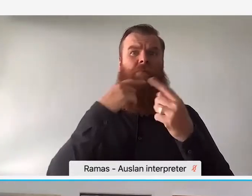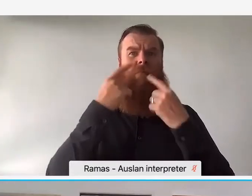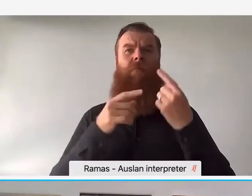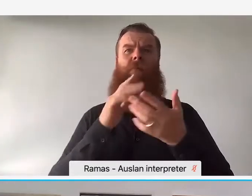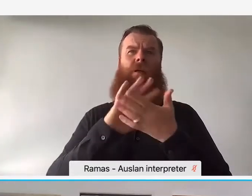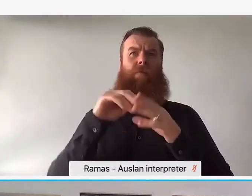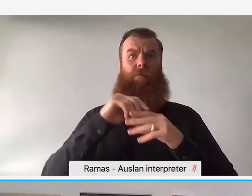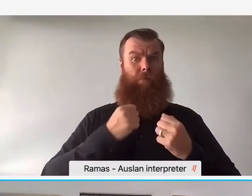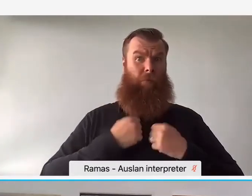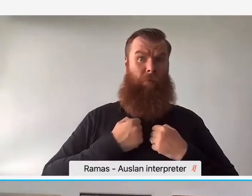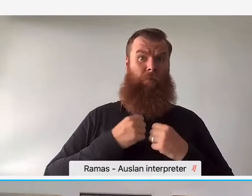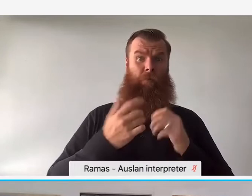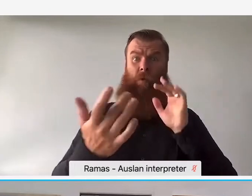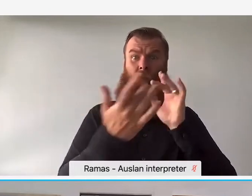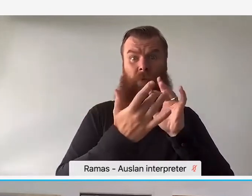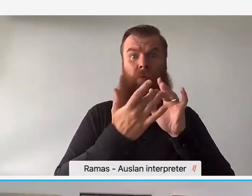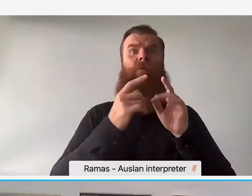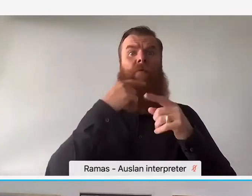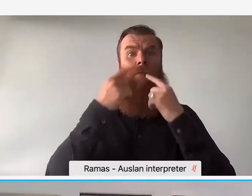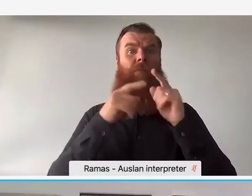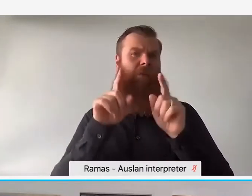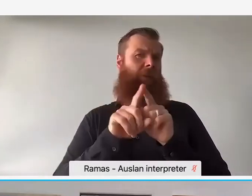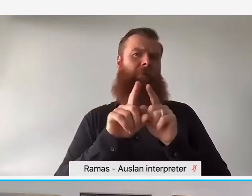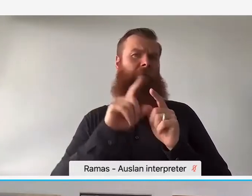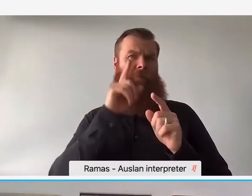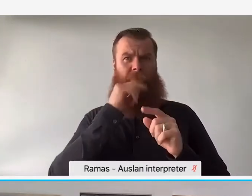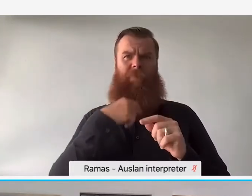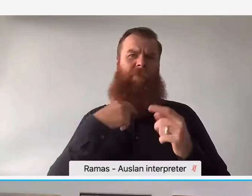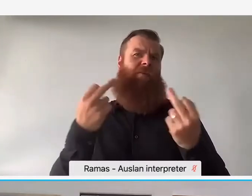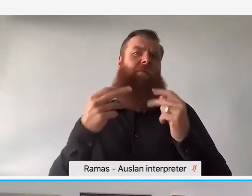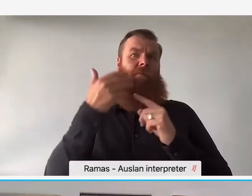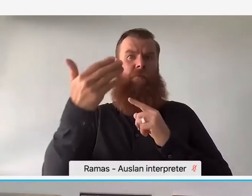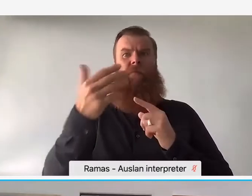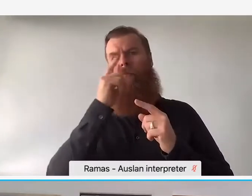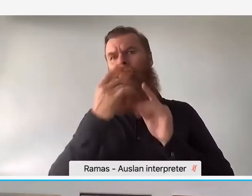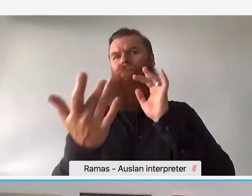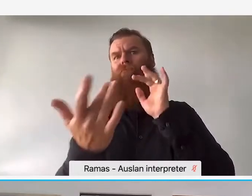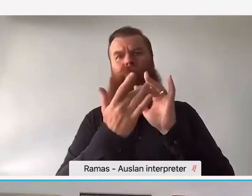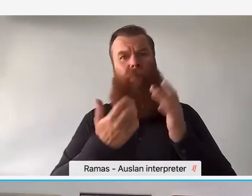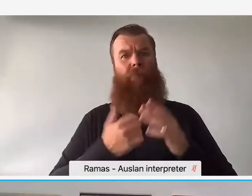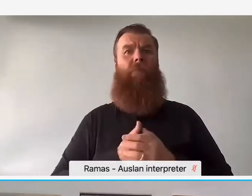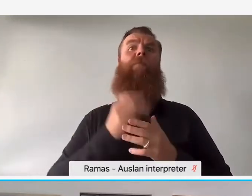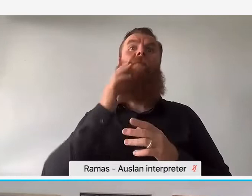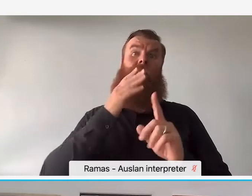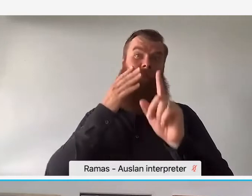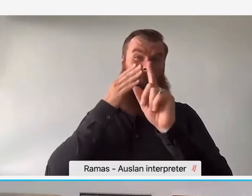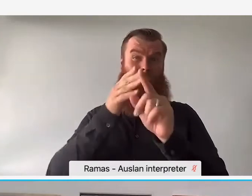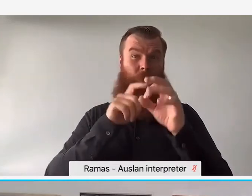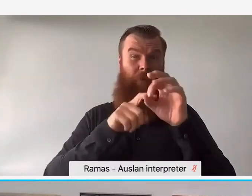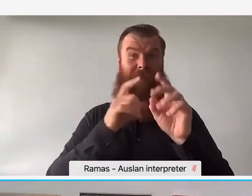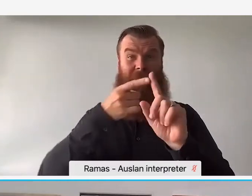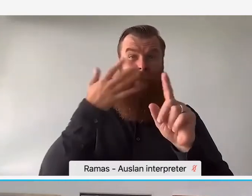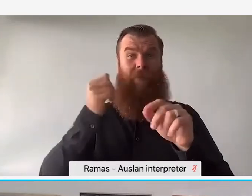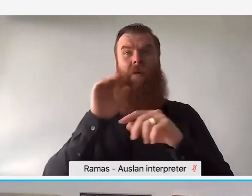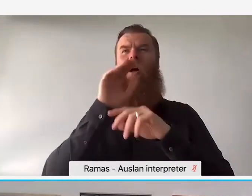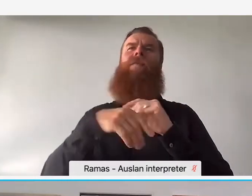and some relevant website links, will be available. And if you've got specific questions relating to the webinar, or just